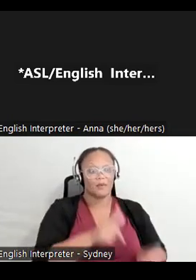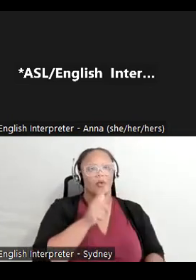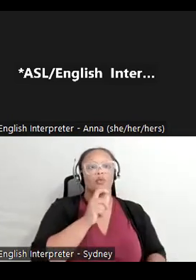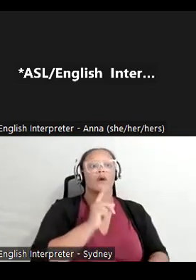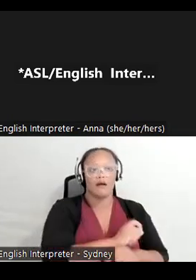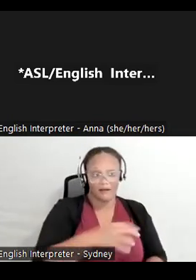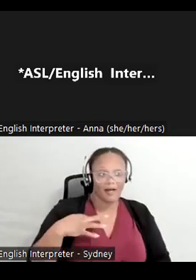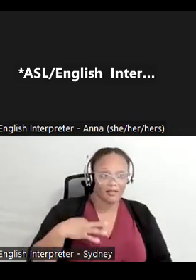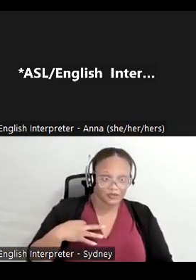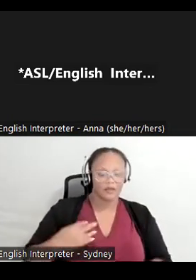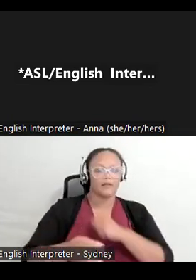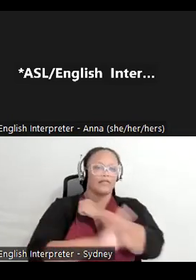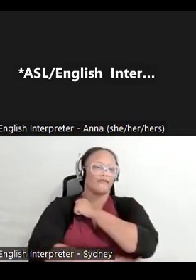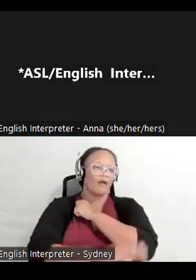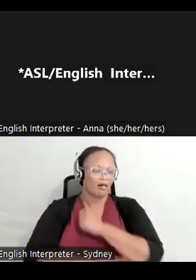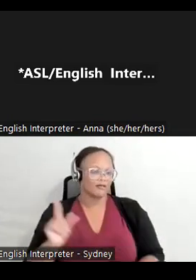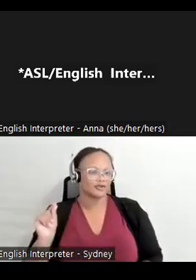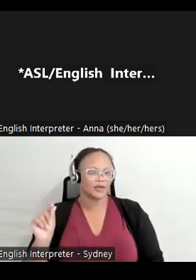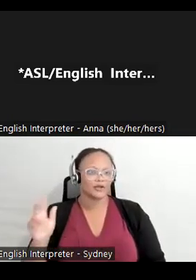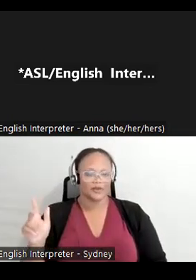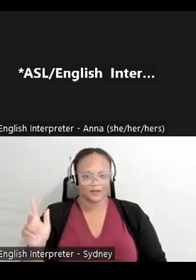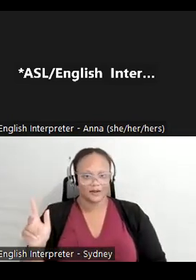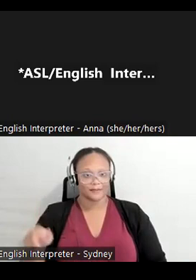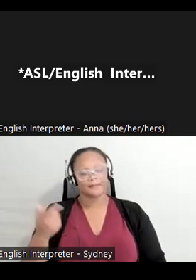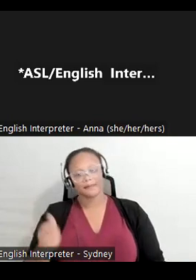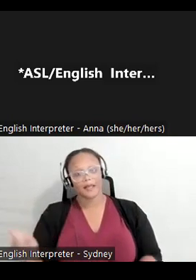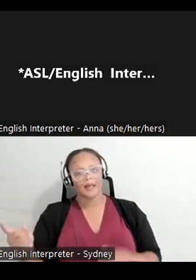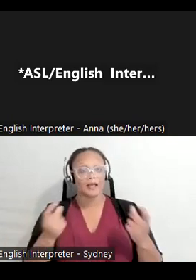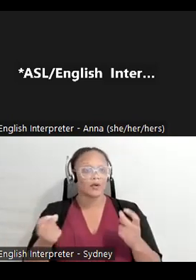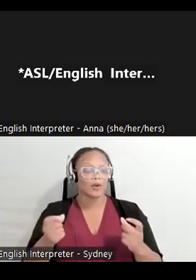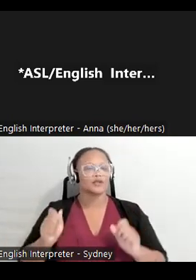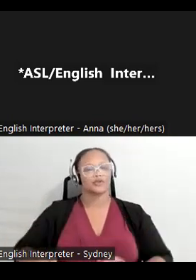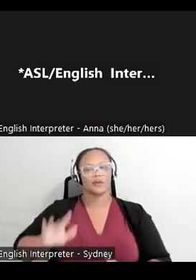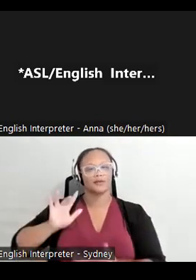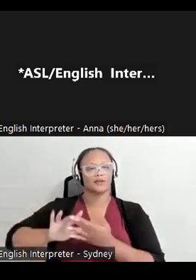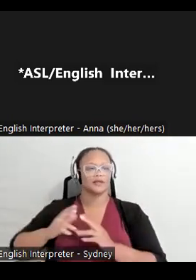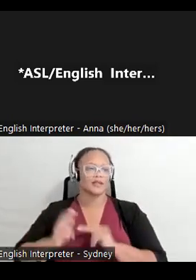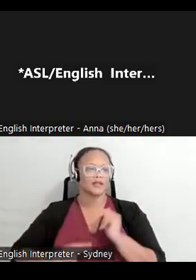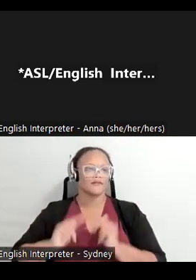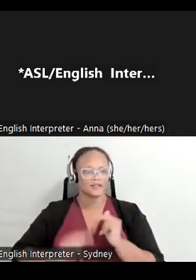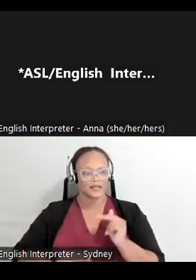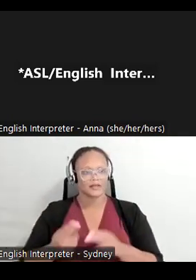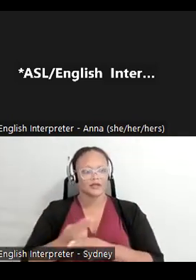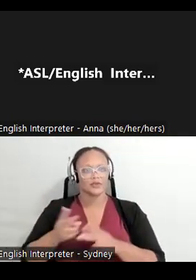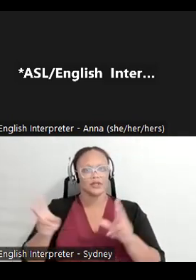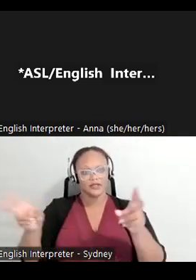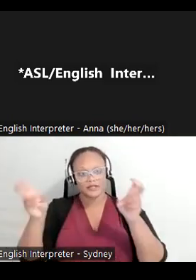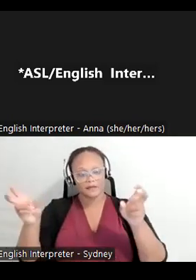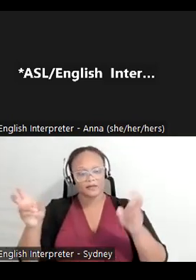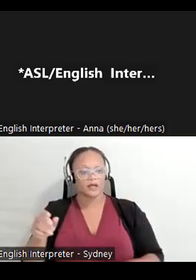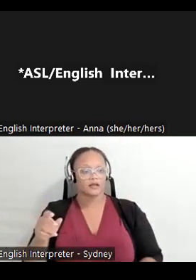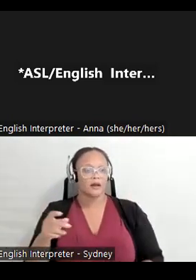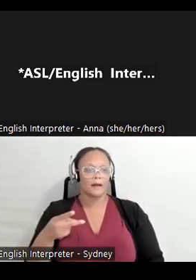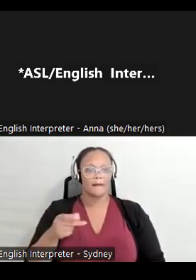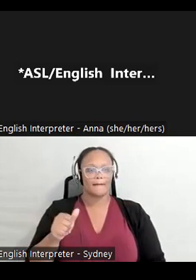this year. If you have any questions, you can reach out to our facility subject matter partners